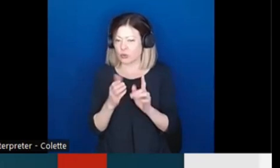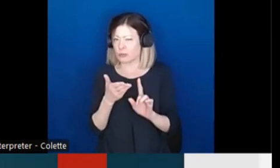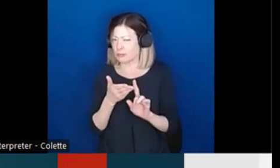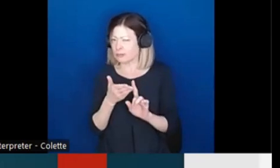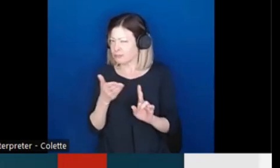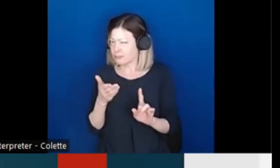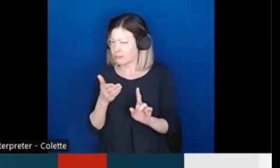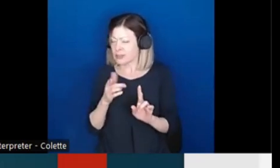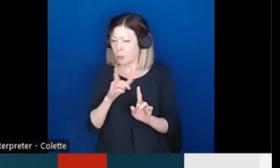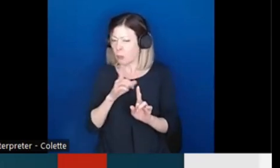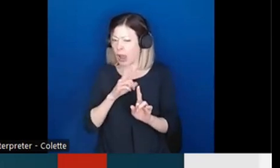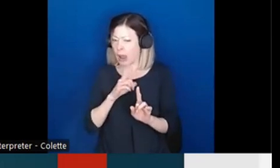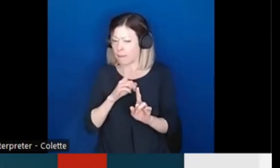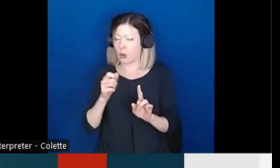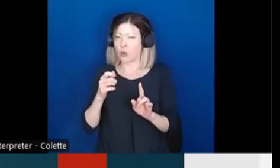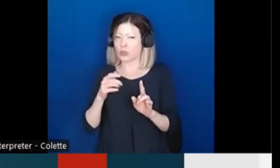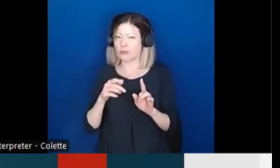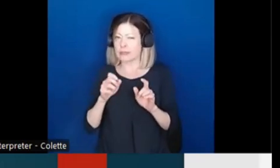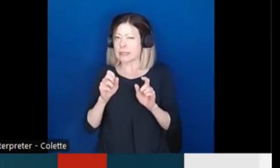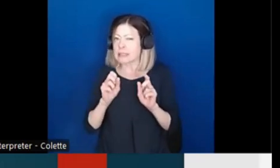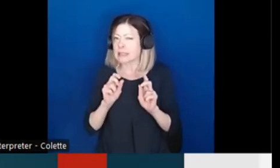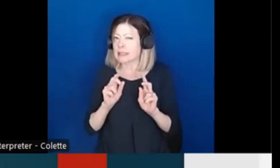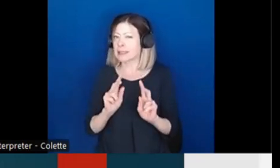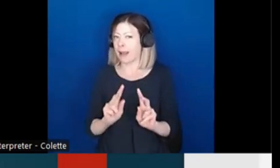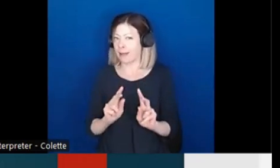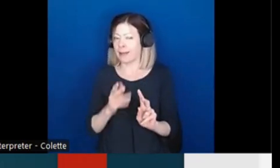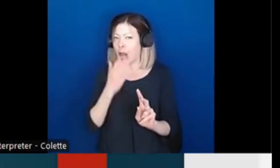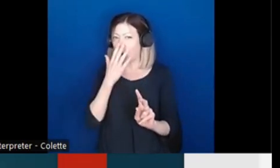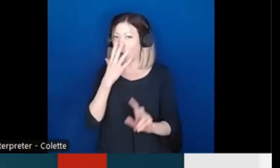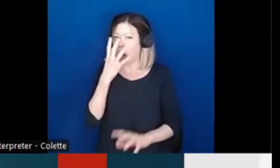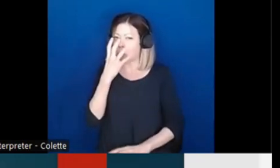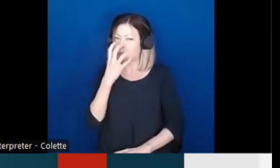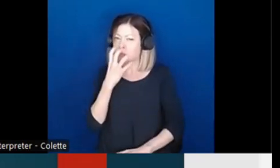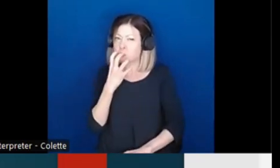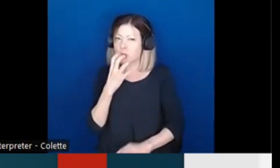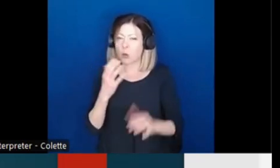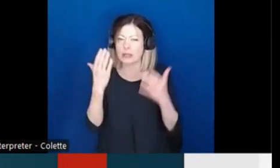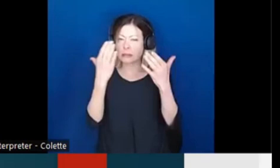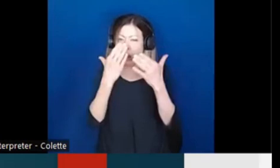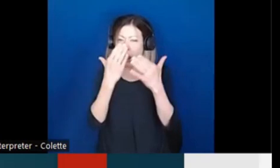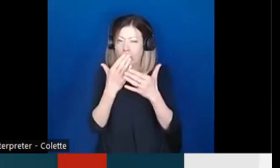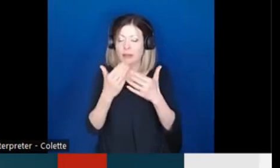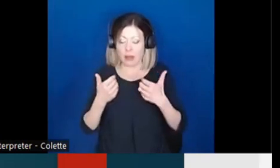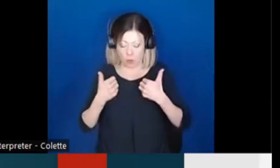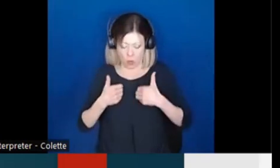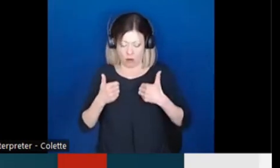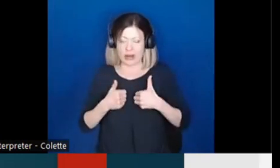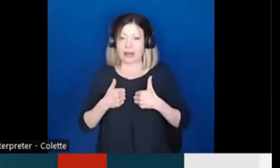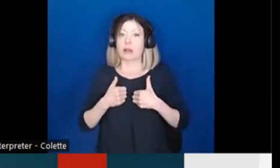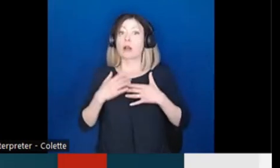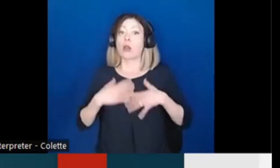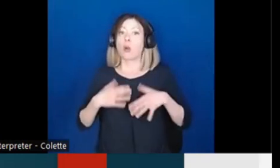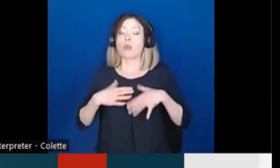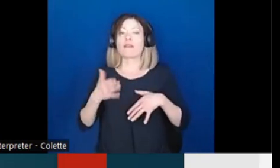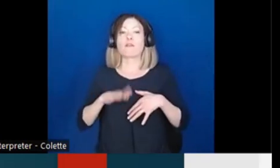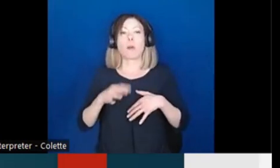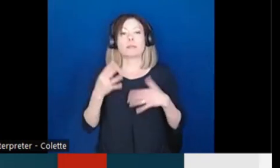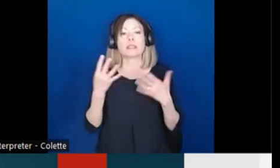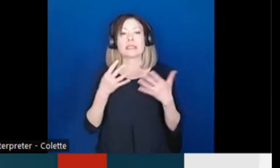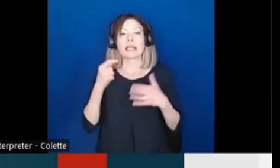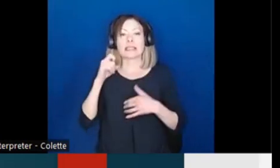look quite gloomy. They're in 19th century clothes. They look kind of similar. None of them look particularly